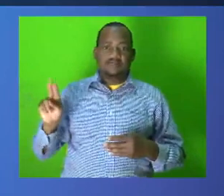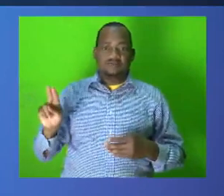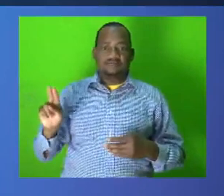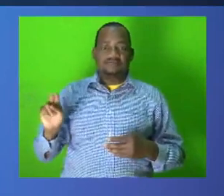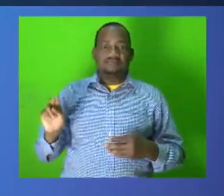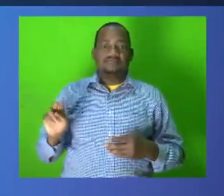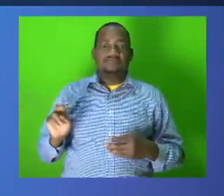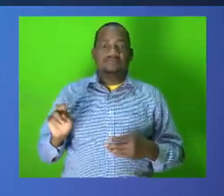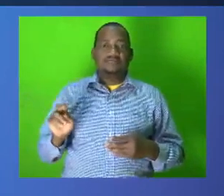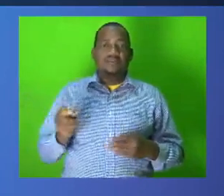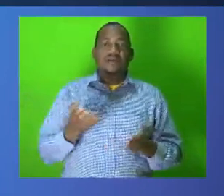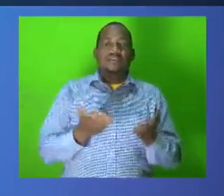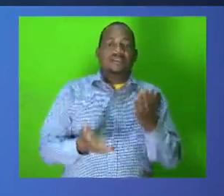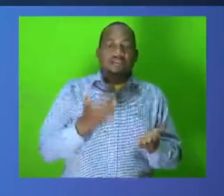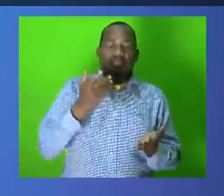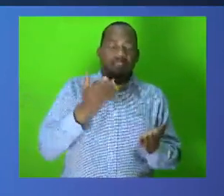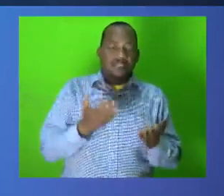student, whereby